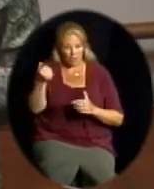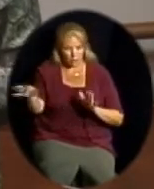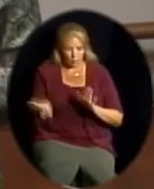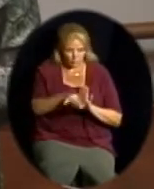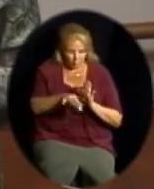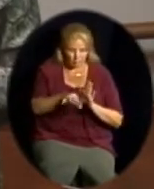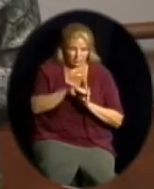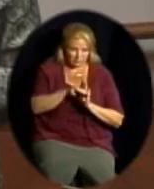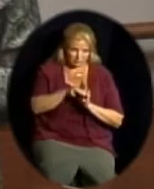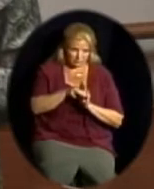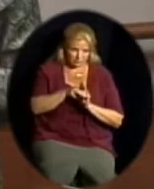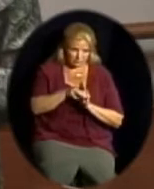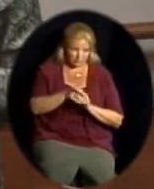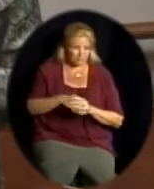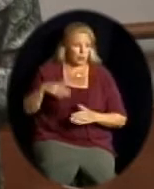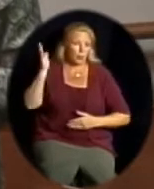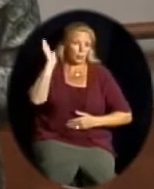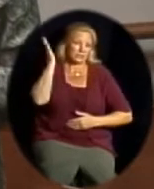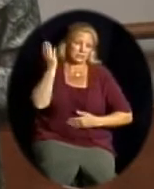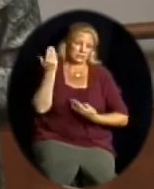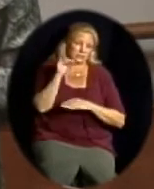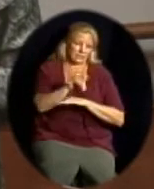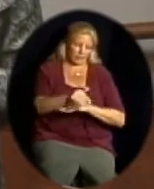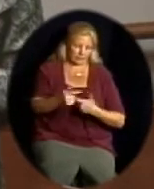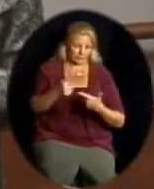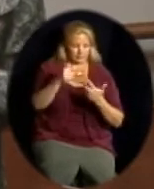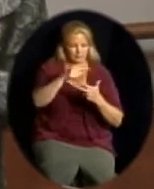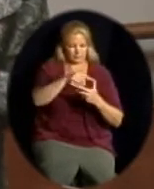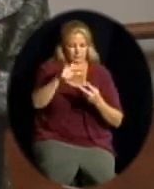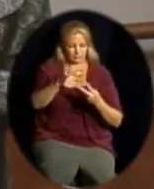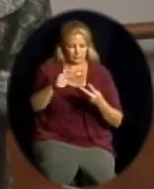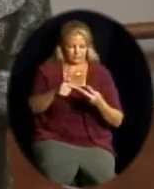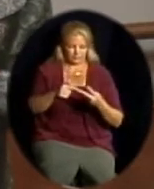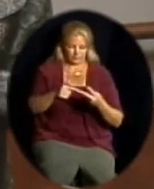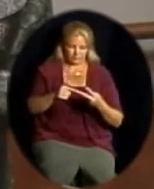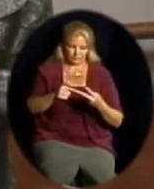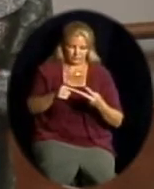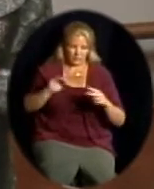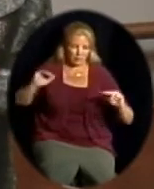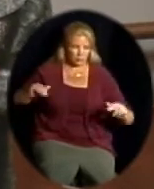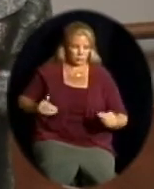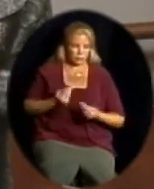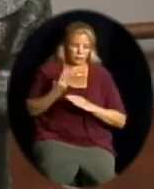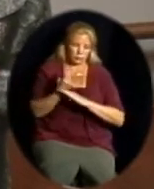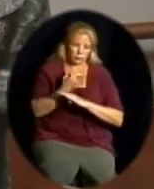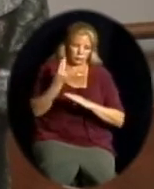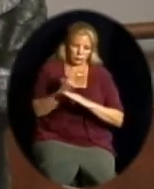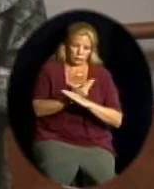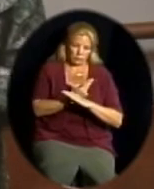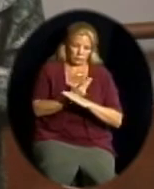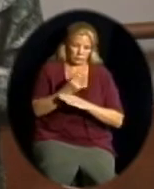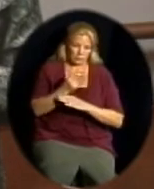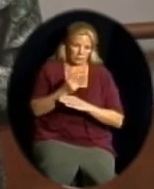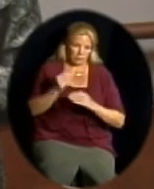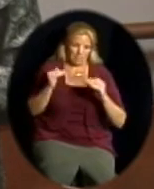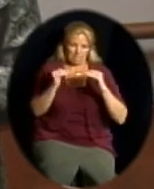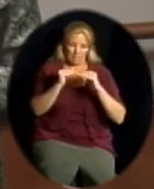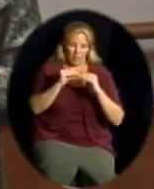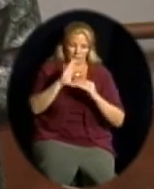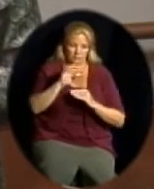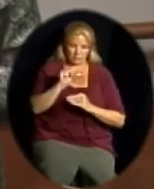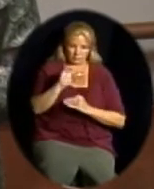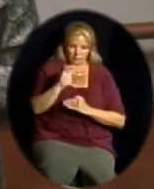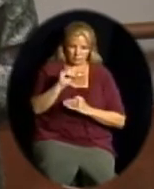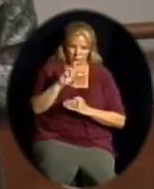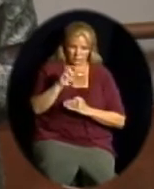Presentations tonight, there will be 2 presentations. The first one will be on the introduction of using the balanced scorecard as a tool to make